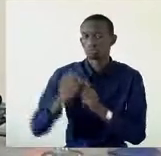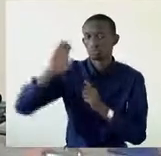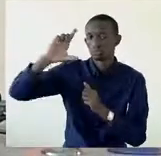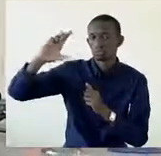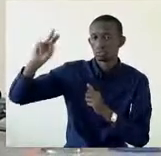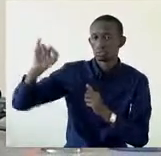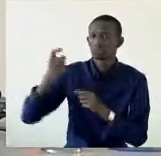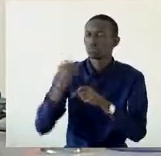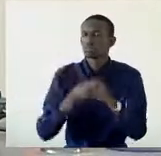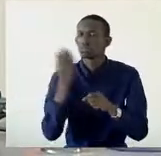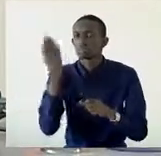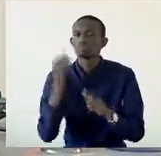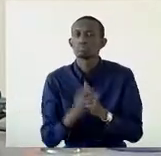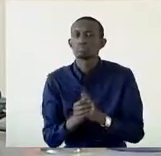is